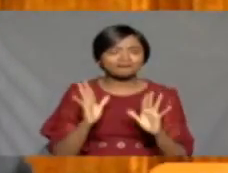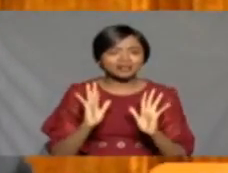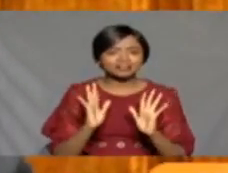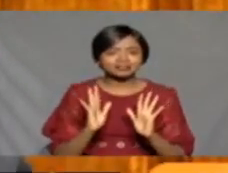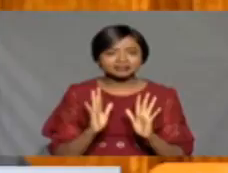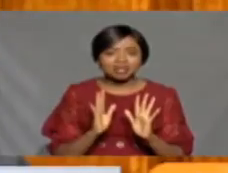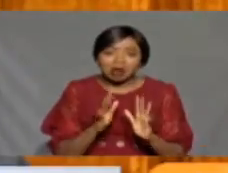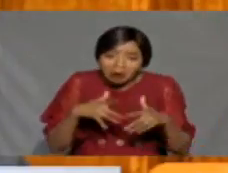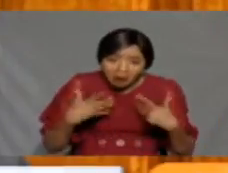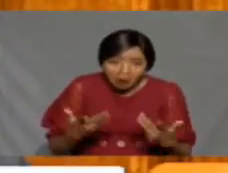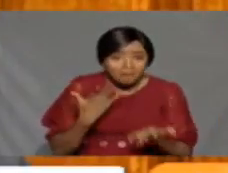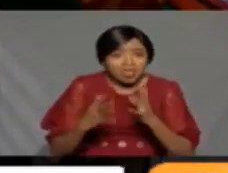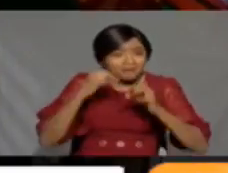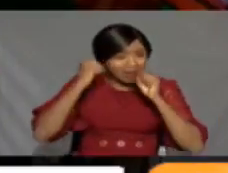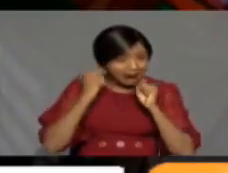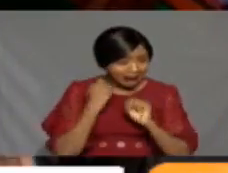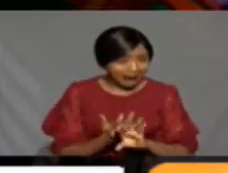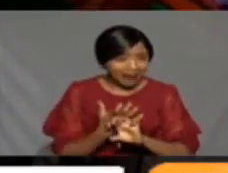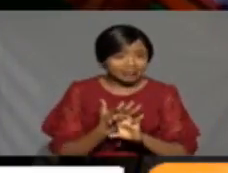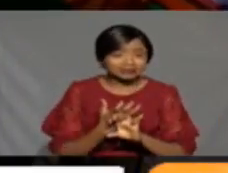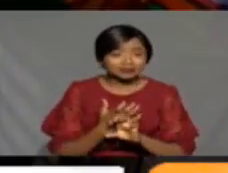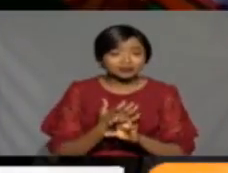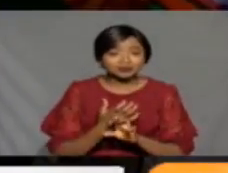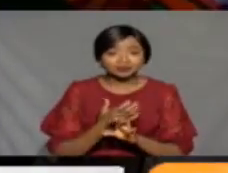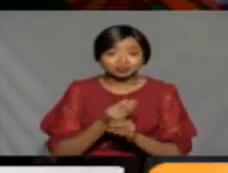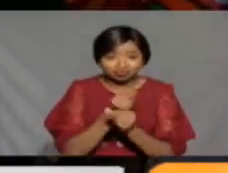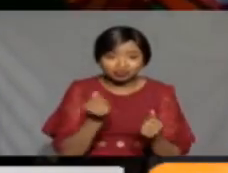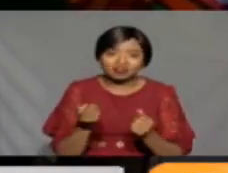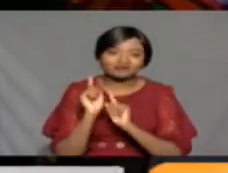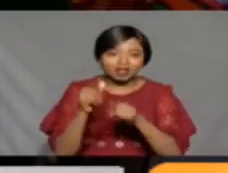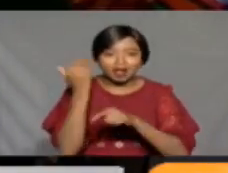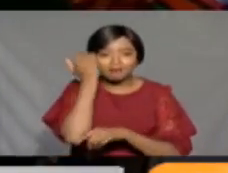if you are unable to resolve, report to court.